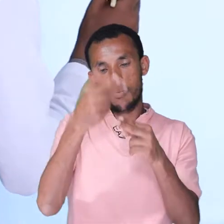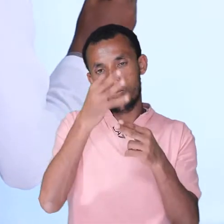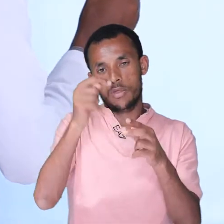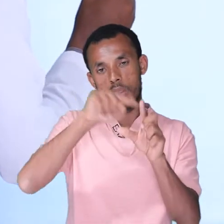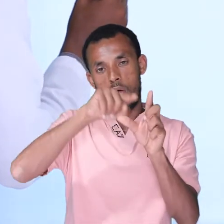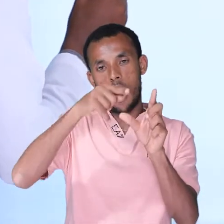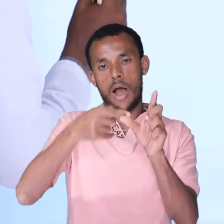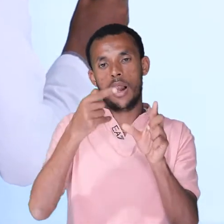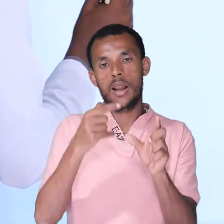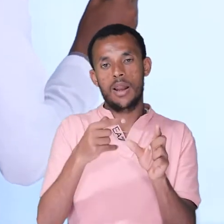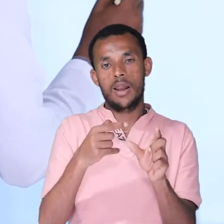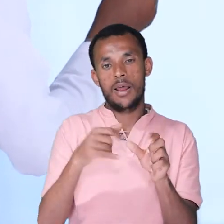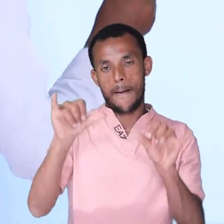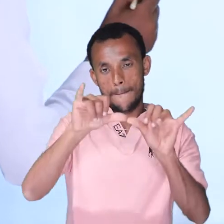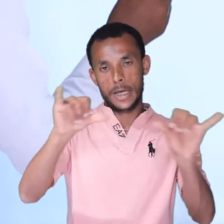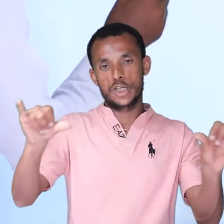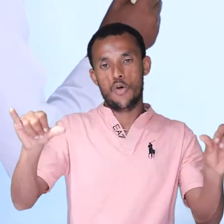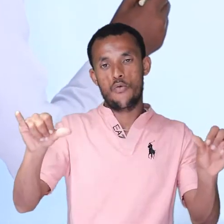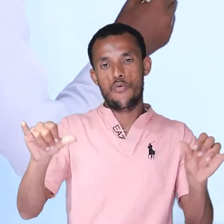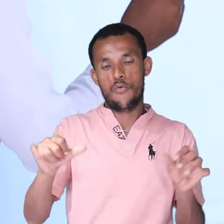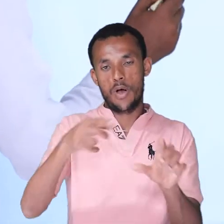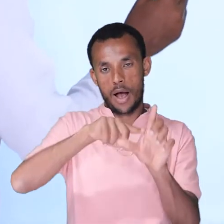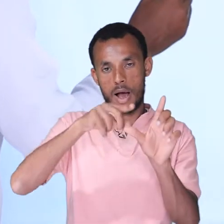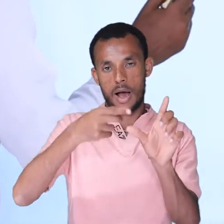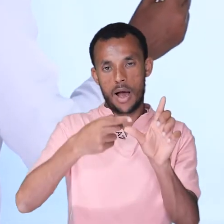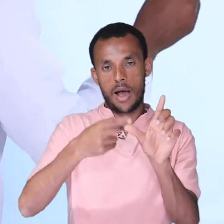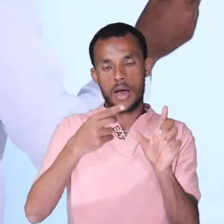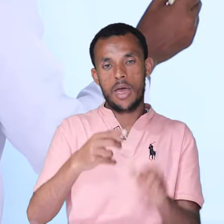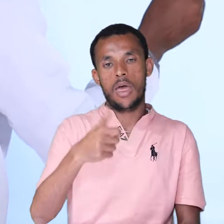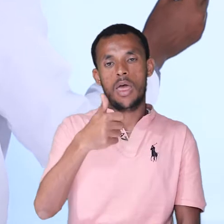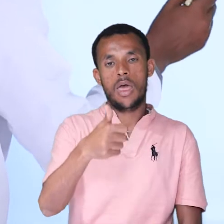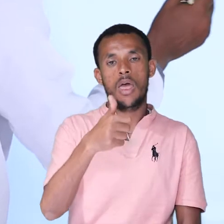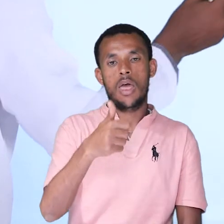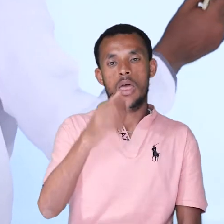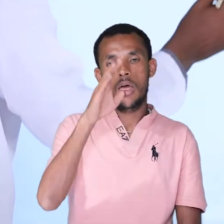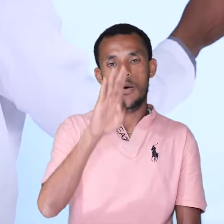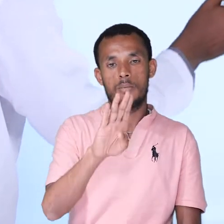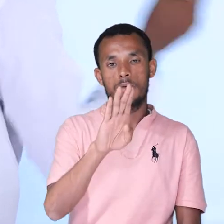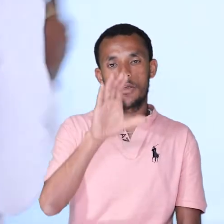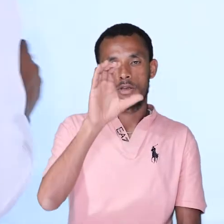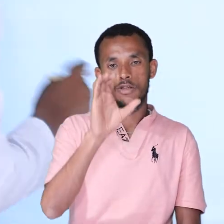mean? Measure of angle ABC.